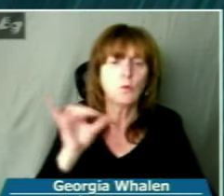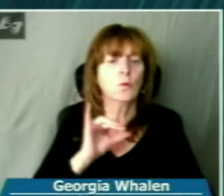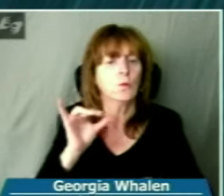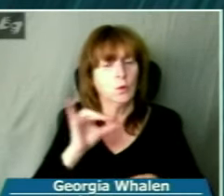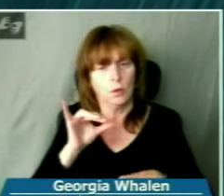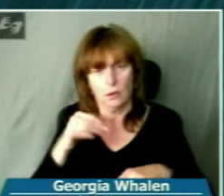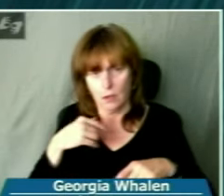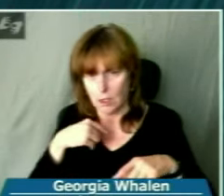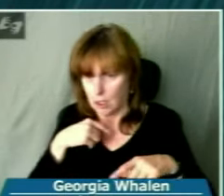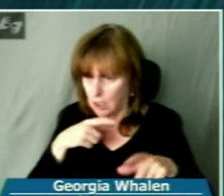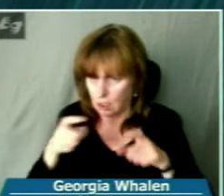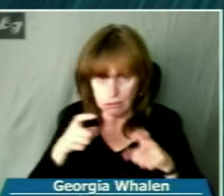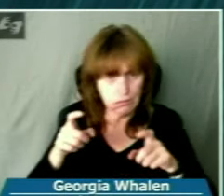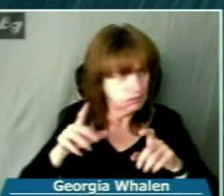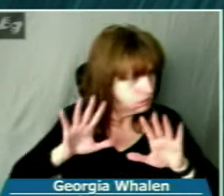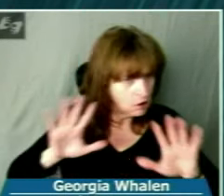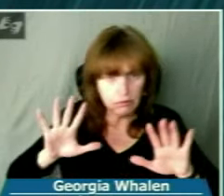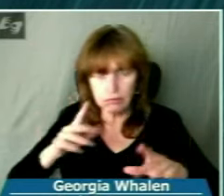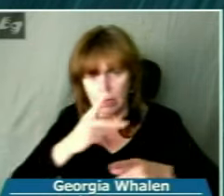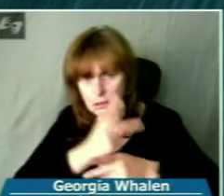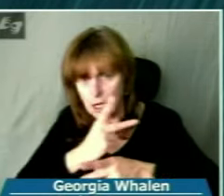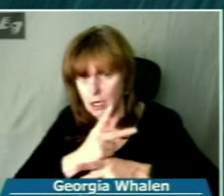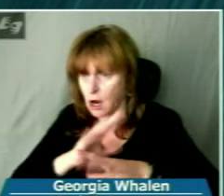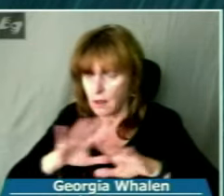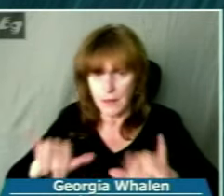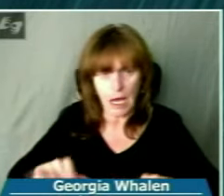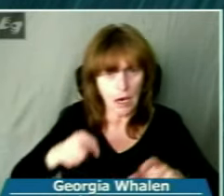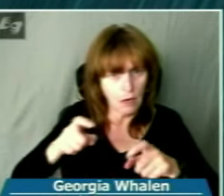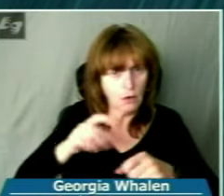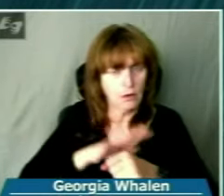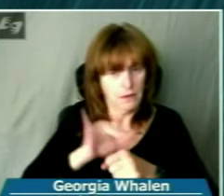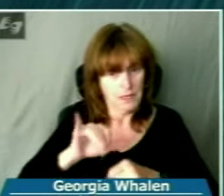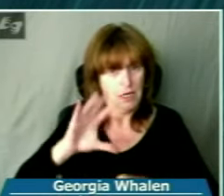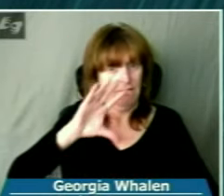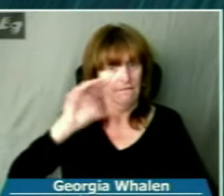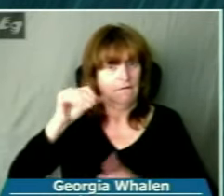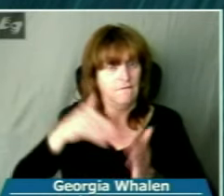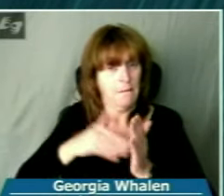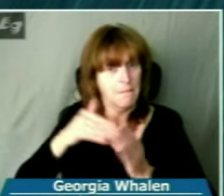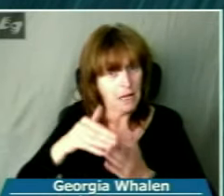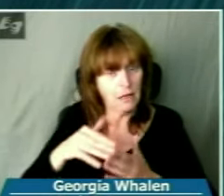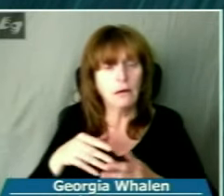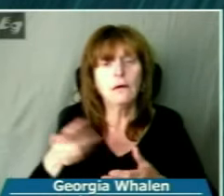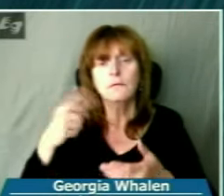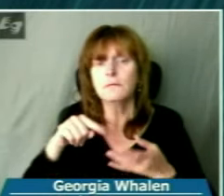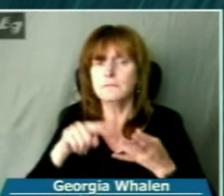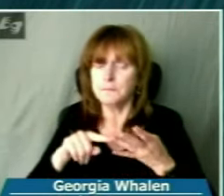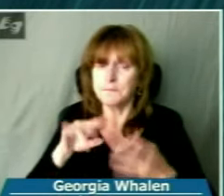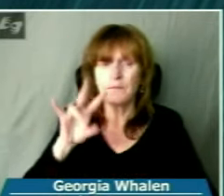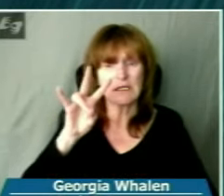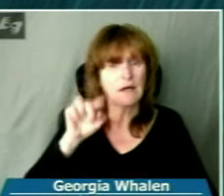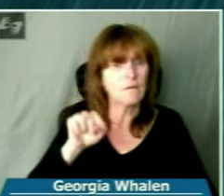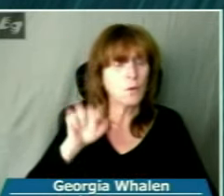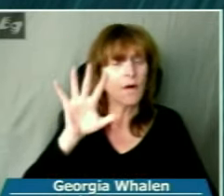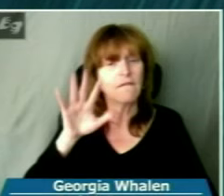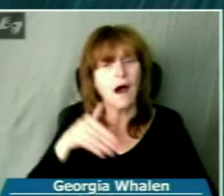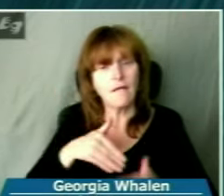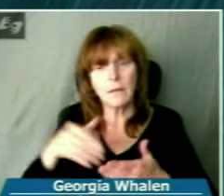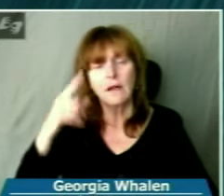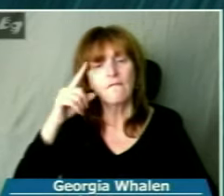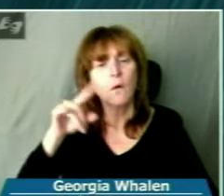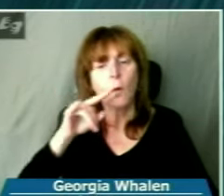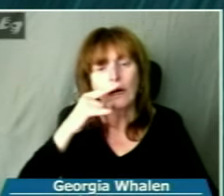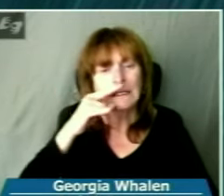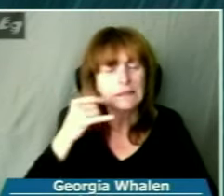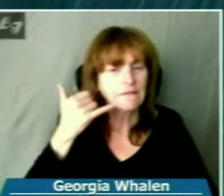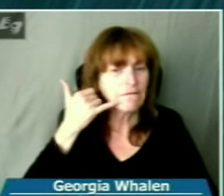is also very important. So those funds are going to go towards that effort. $7.5 million in funding to Kids Help Phone Line. And as